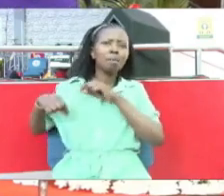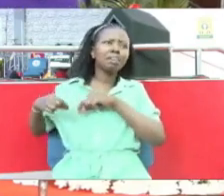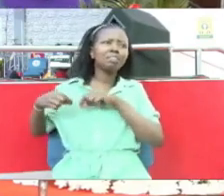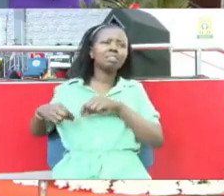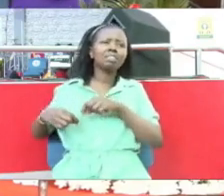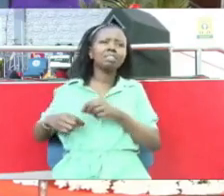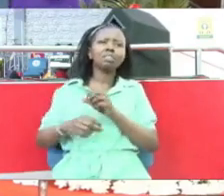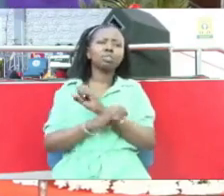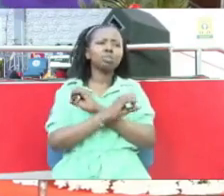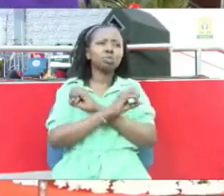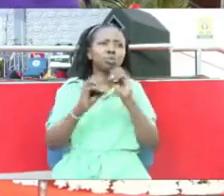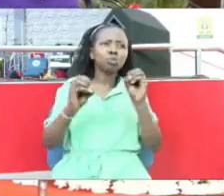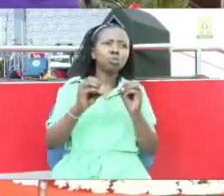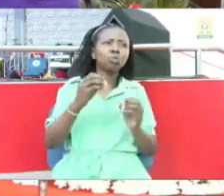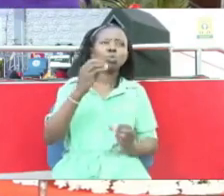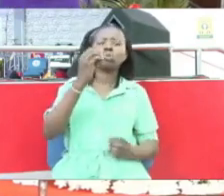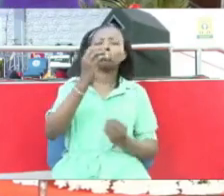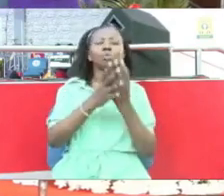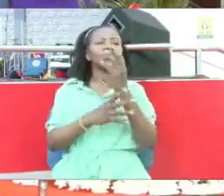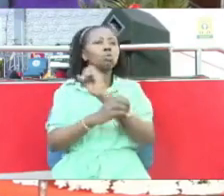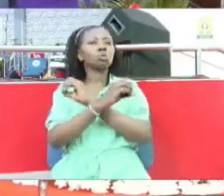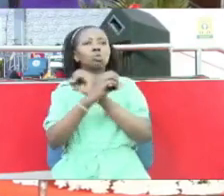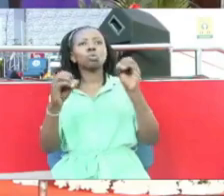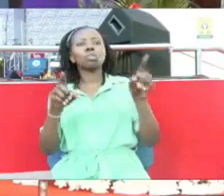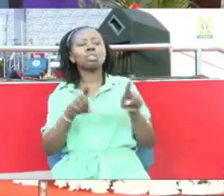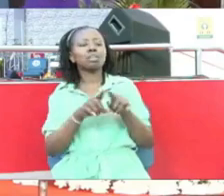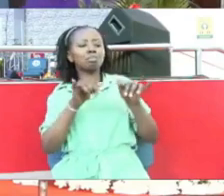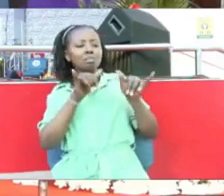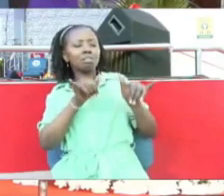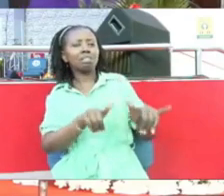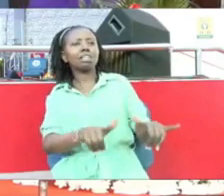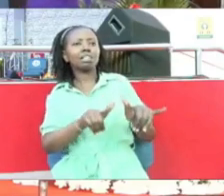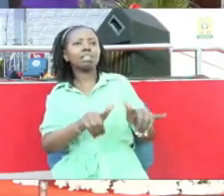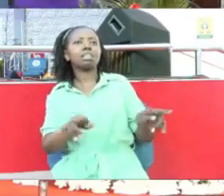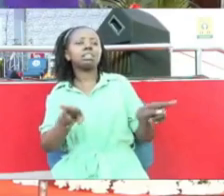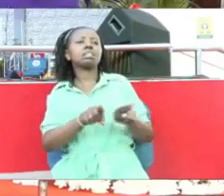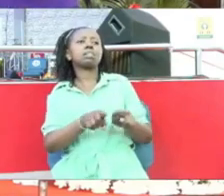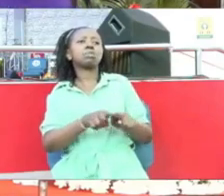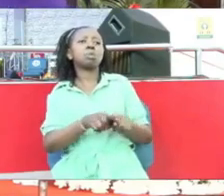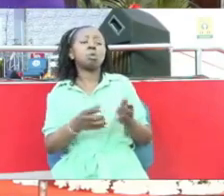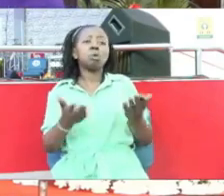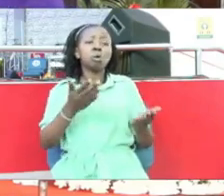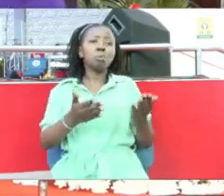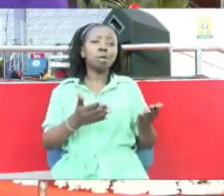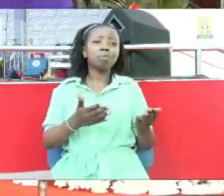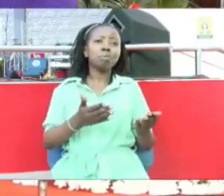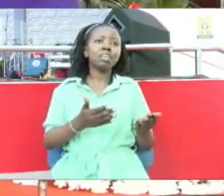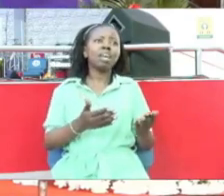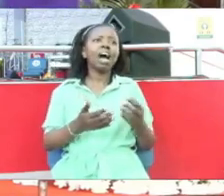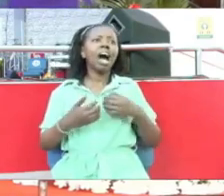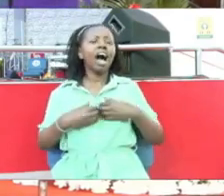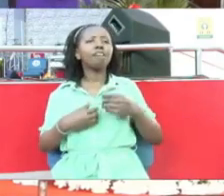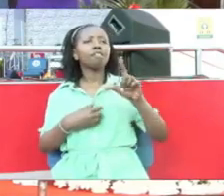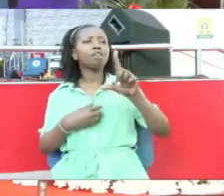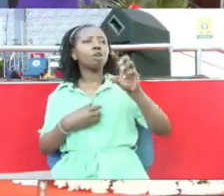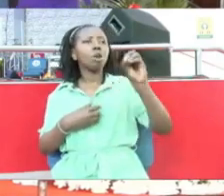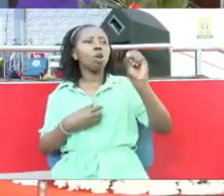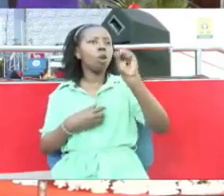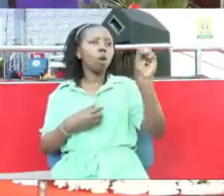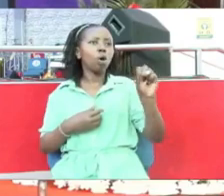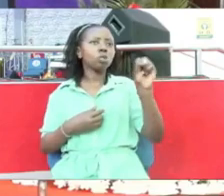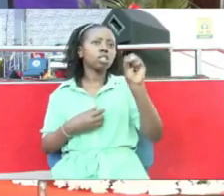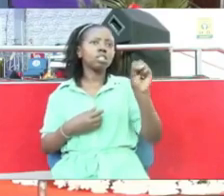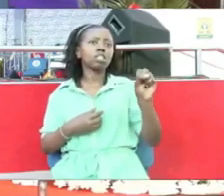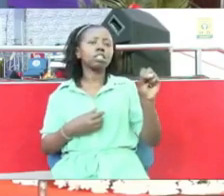growing, it is still stagnating, or worse still, it is going under. Pengine umekuwa ukifanya biashara na unaona tu hakuna